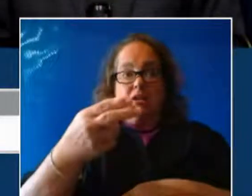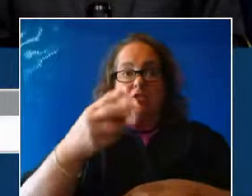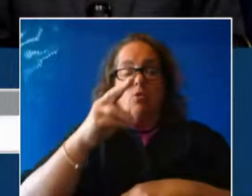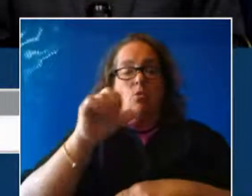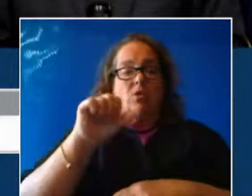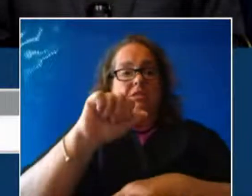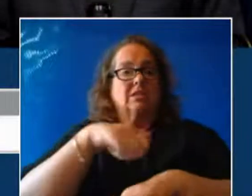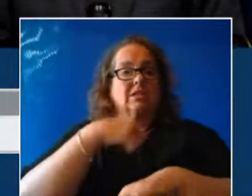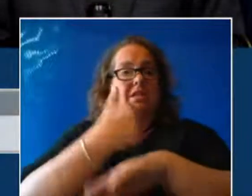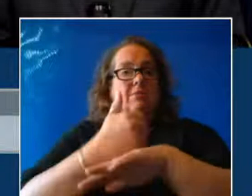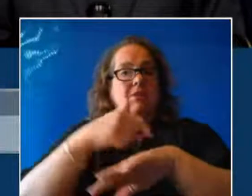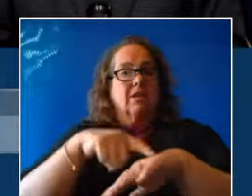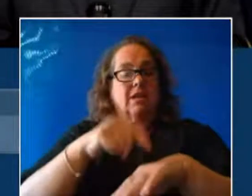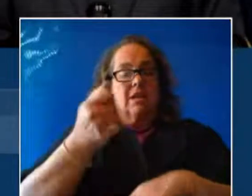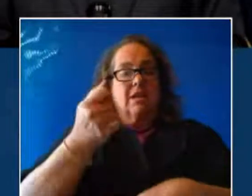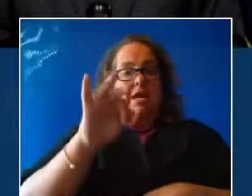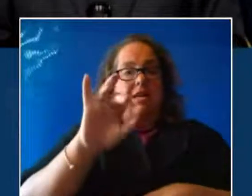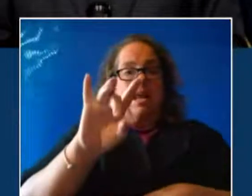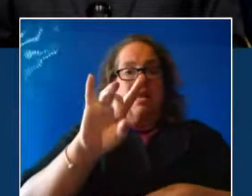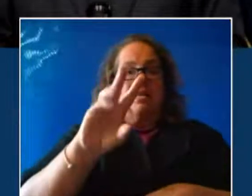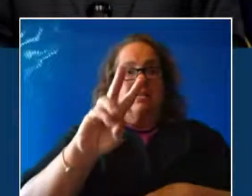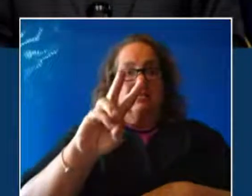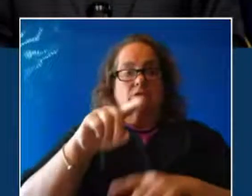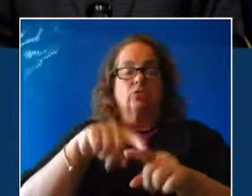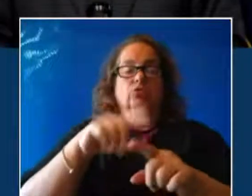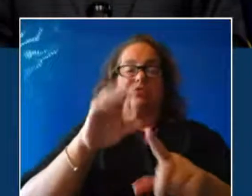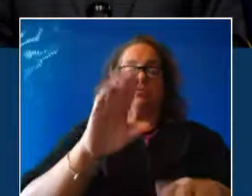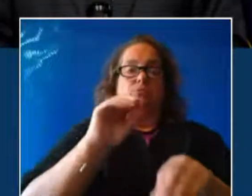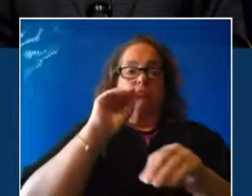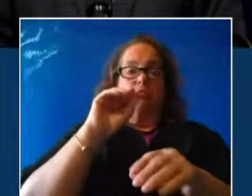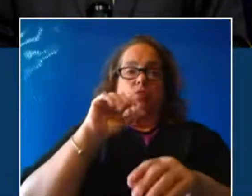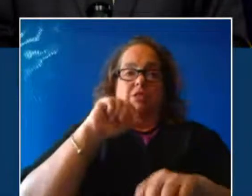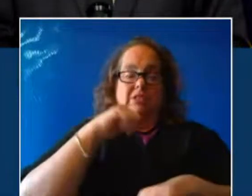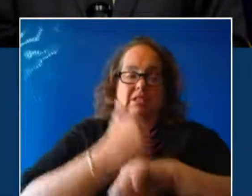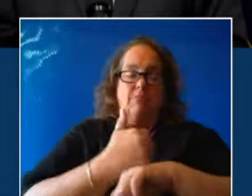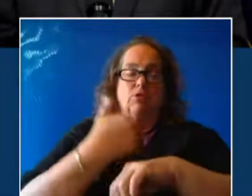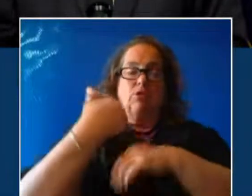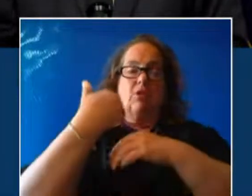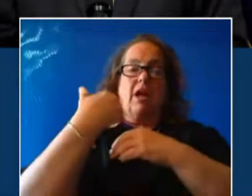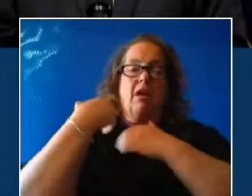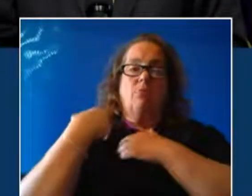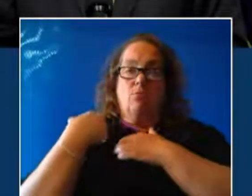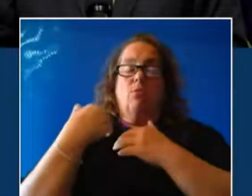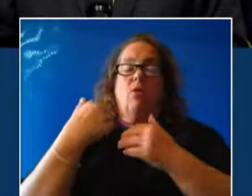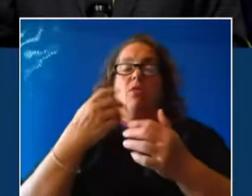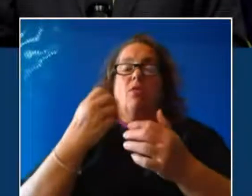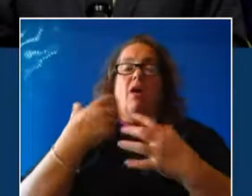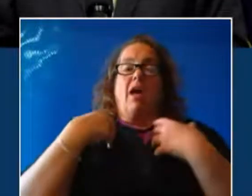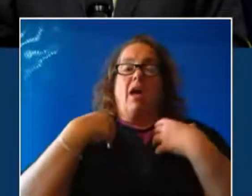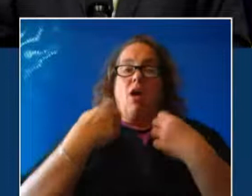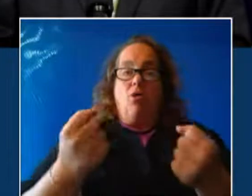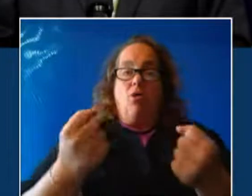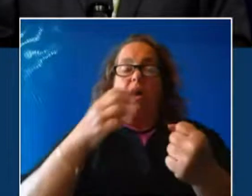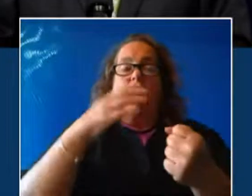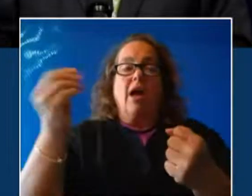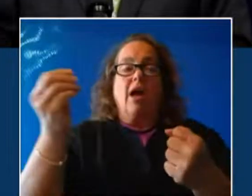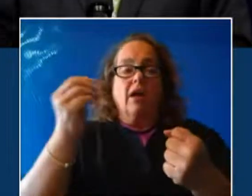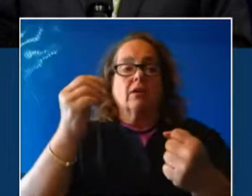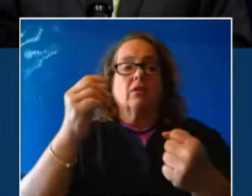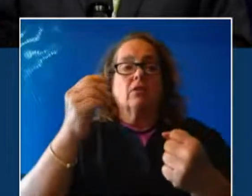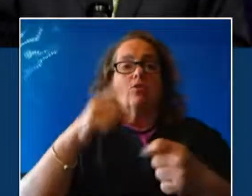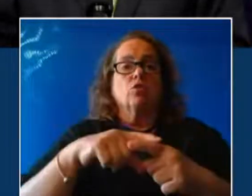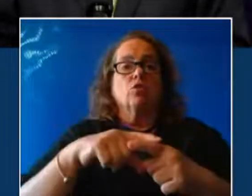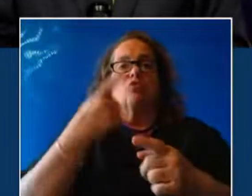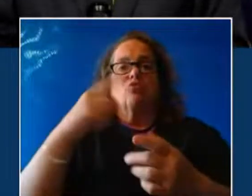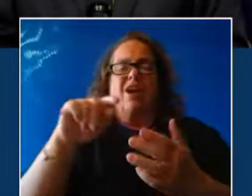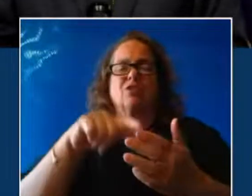charged with improving the health of racial and ethnic minority populations through the development of programs to help eliminate health disparities.